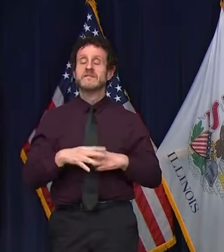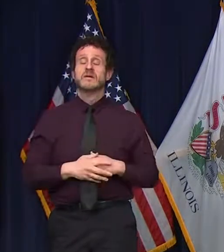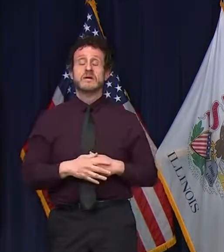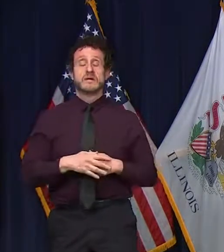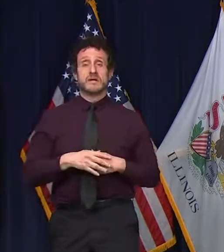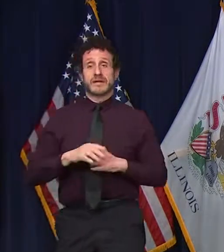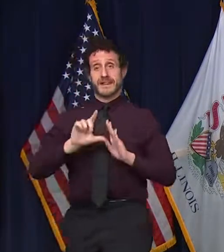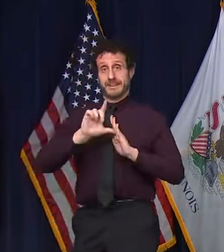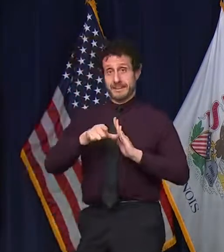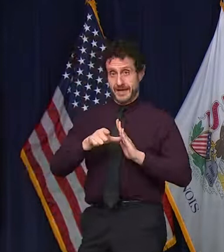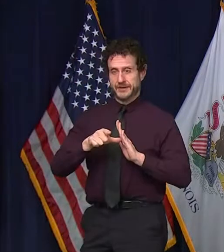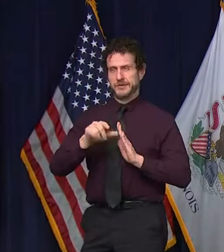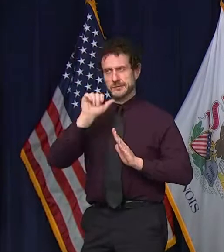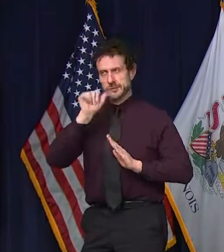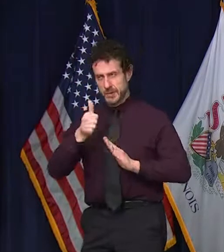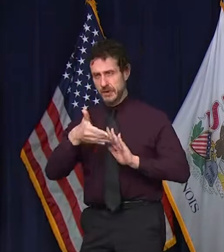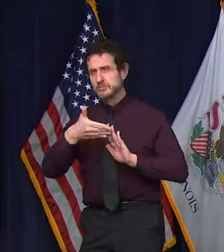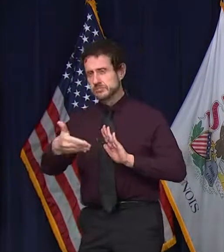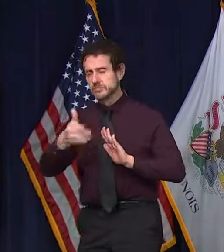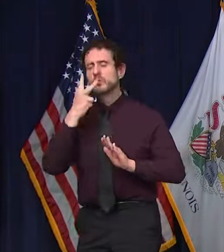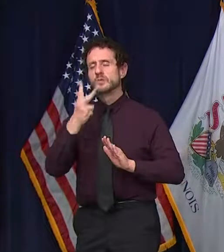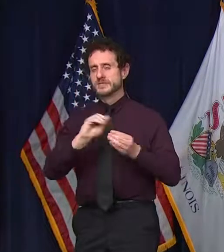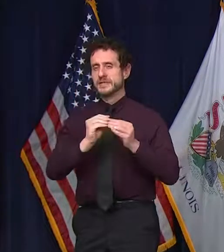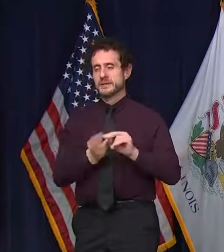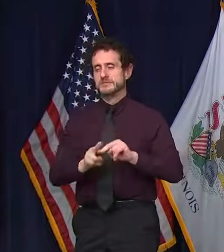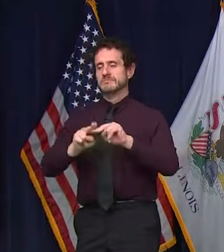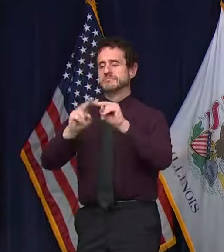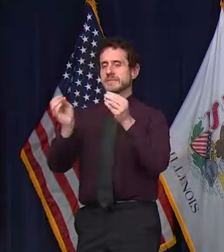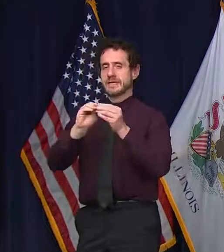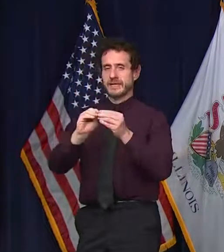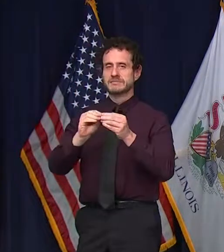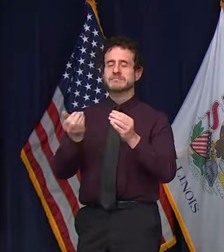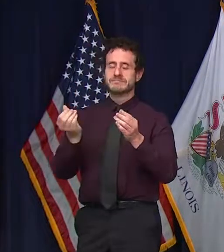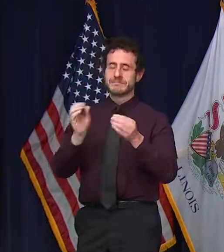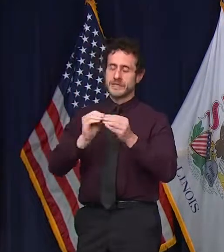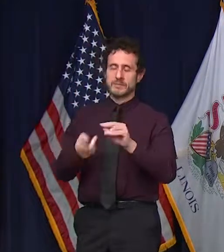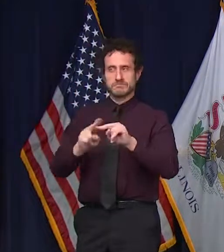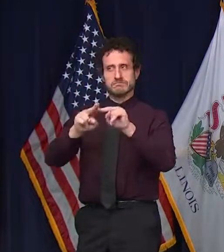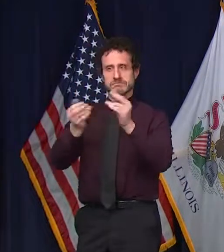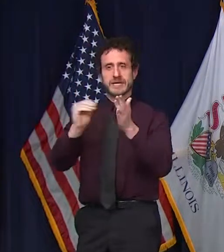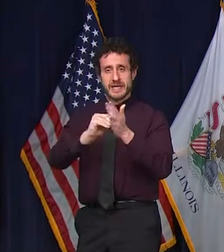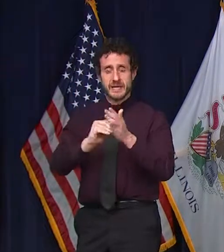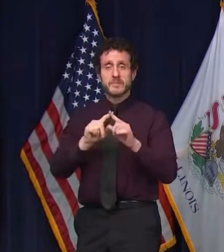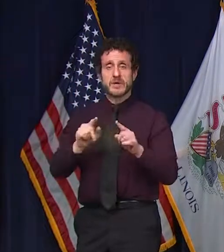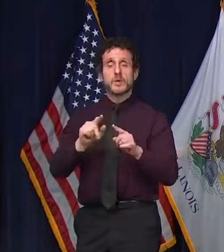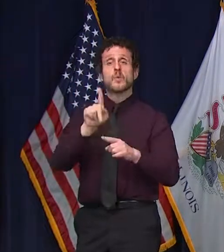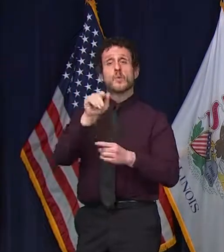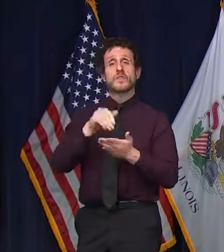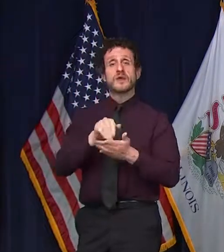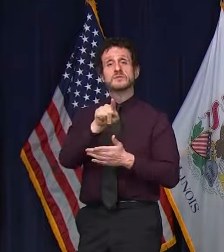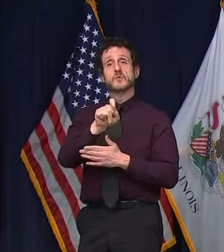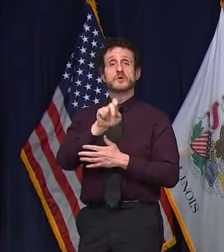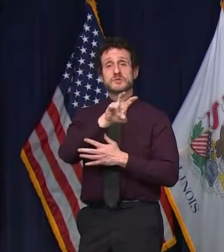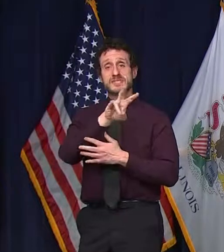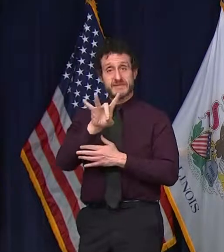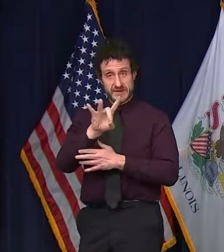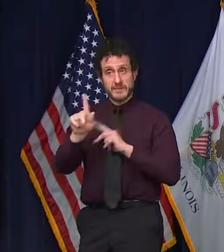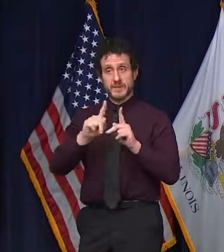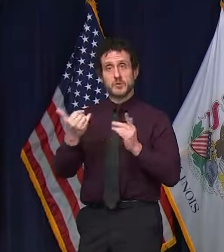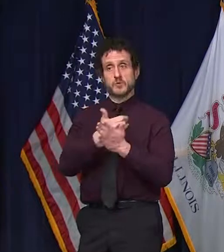after starting tomorrow. But since yesterday, we had 1,178 individuals that were diagnosed